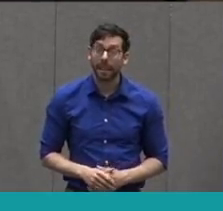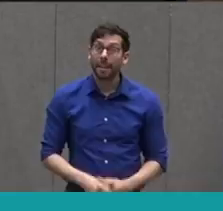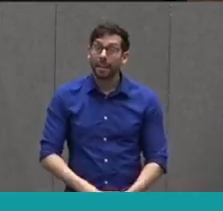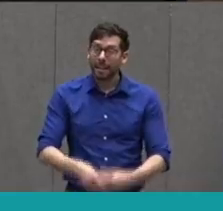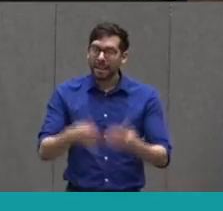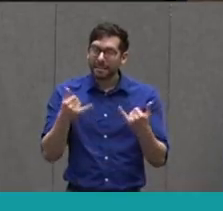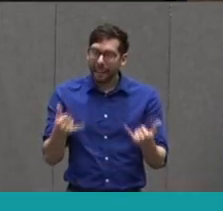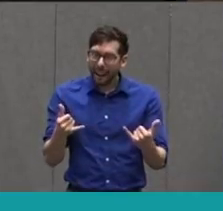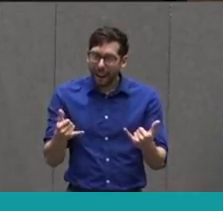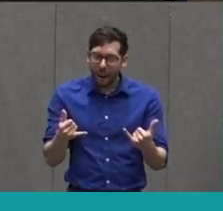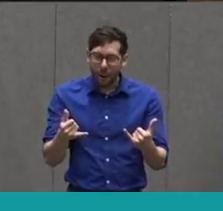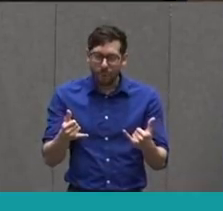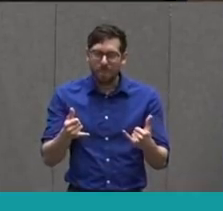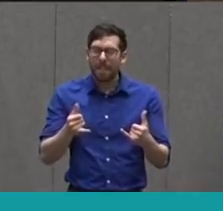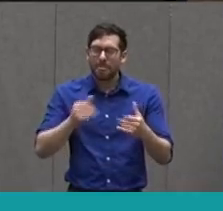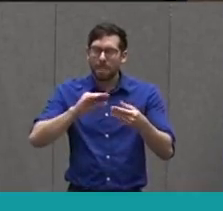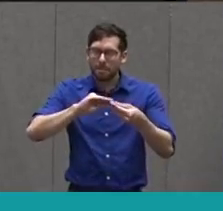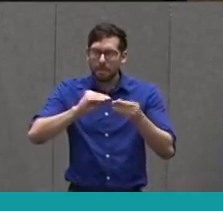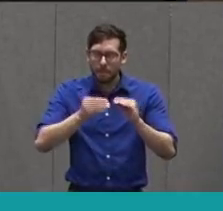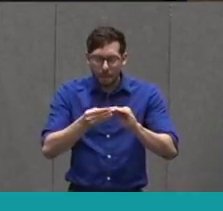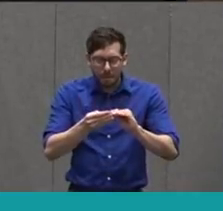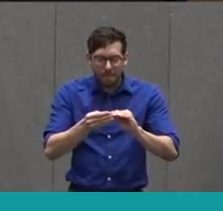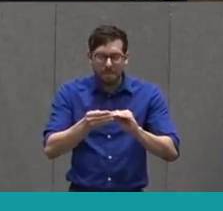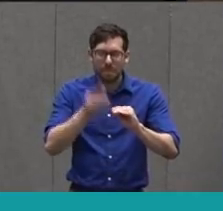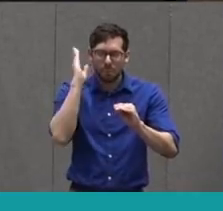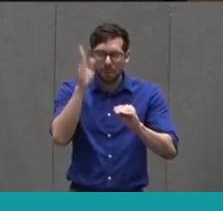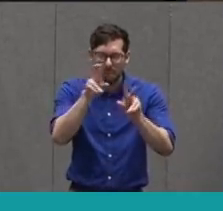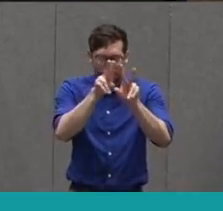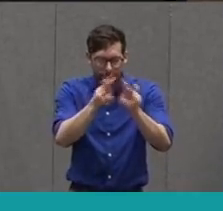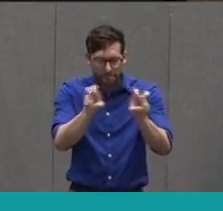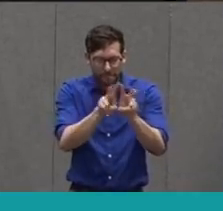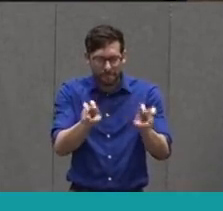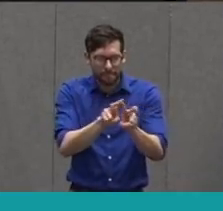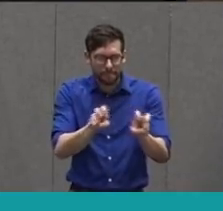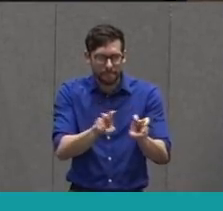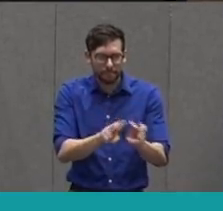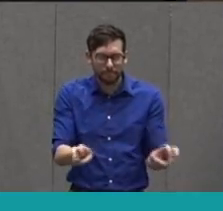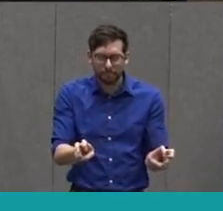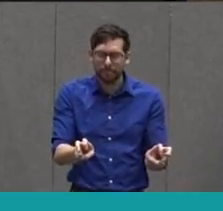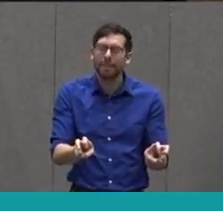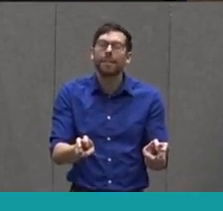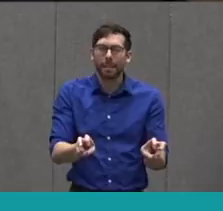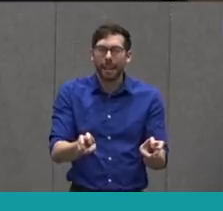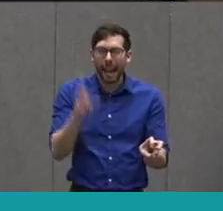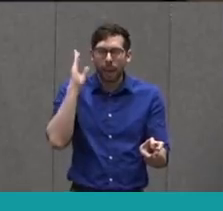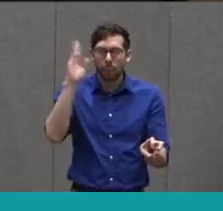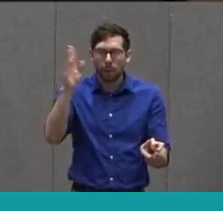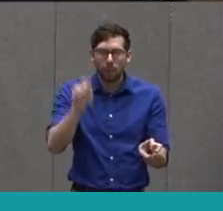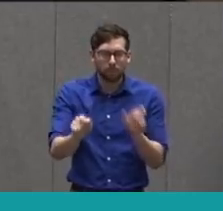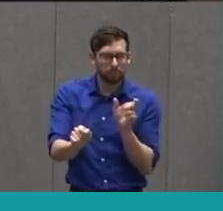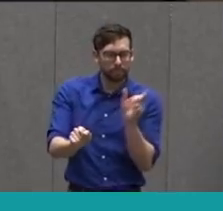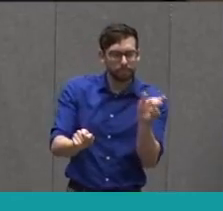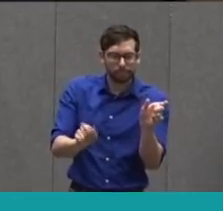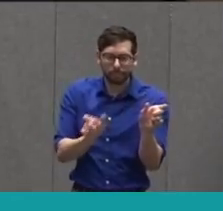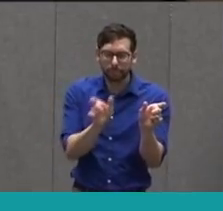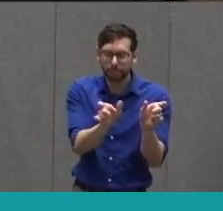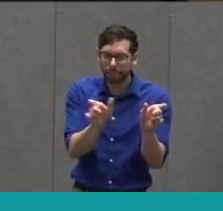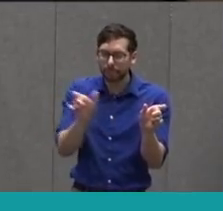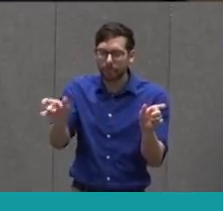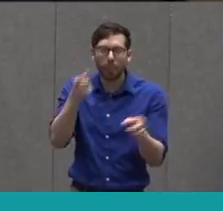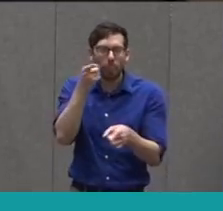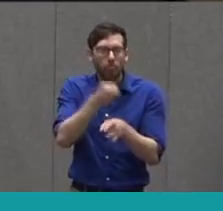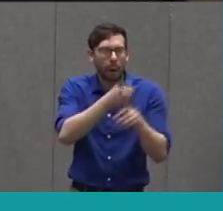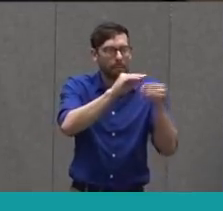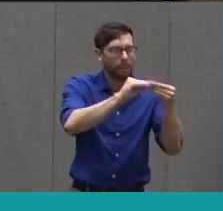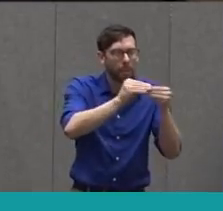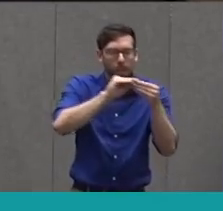day, and we're going to sort it into its correct place value. Now, if you've forgotten, the number of